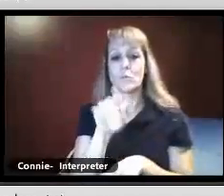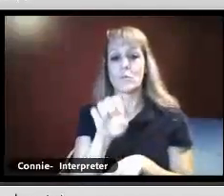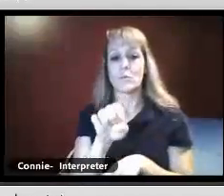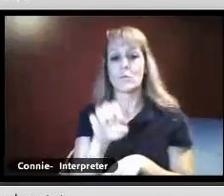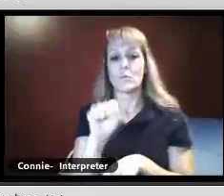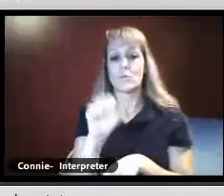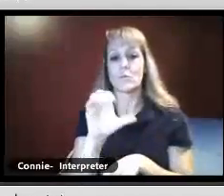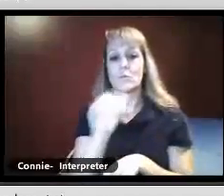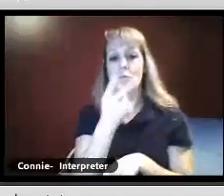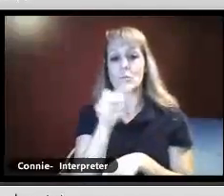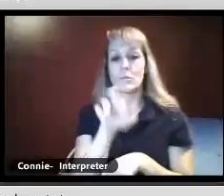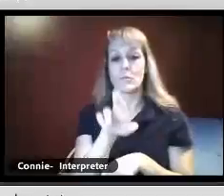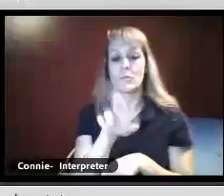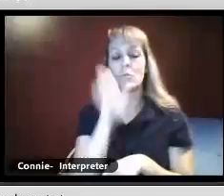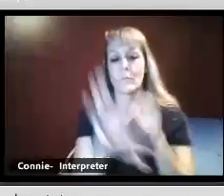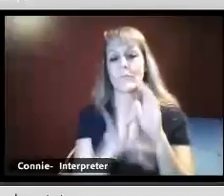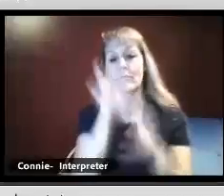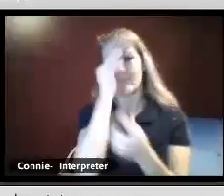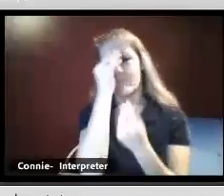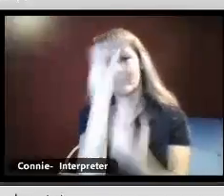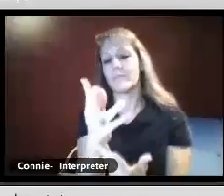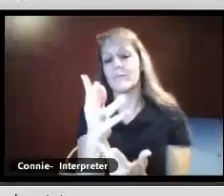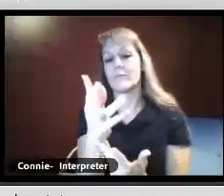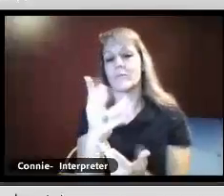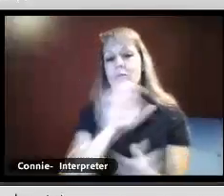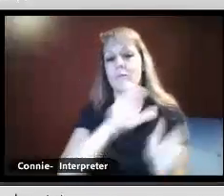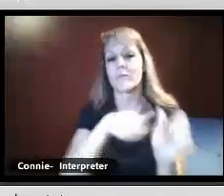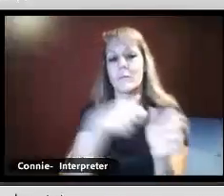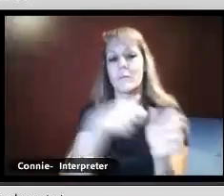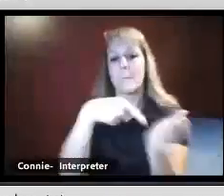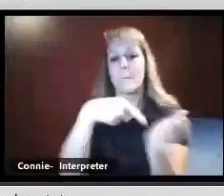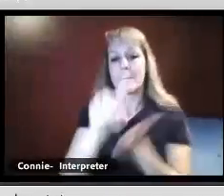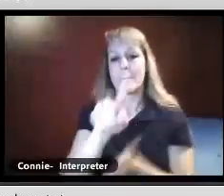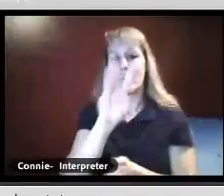you'll find some material that resides behind a paywall.